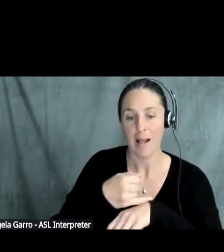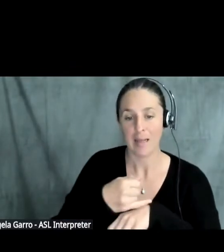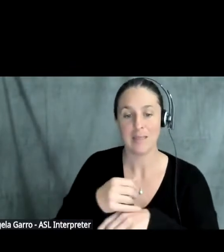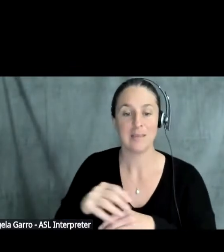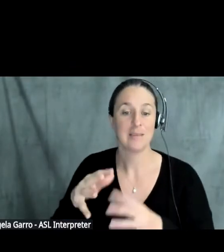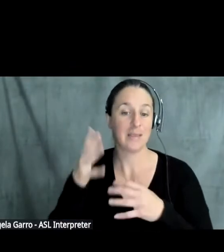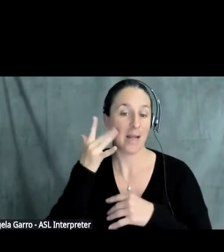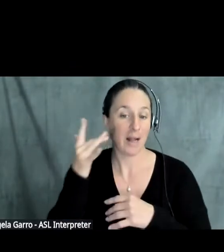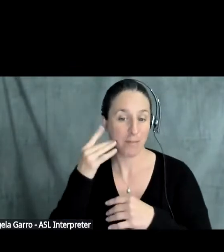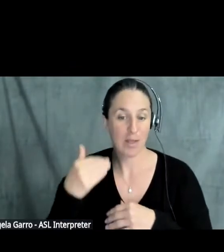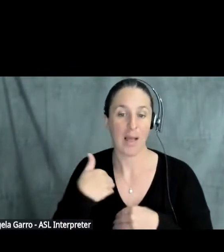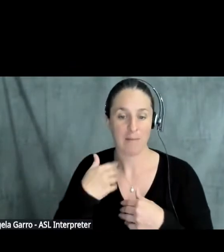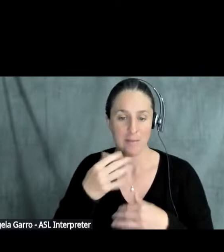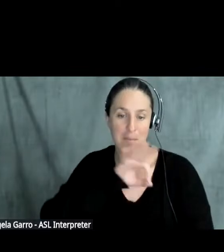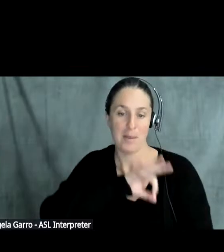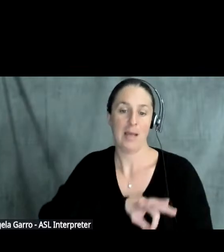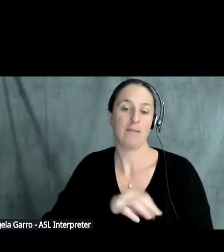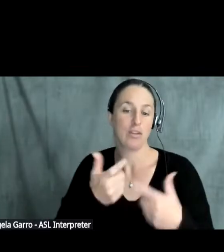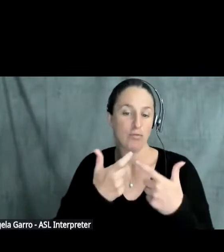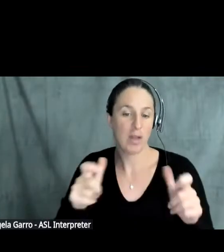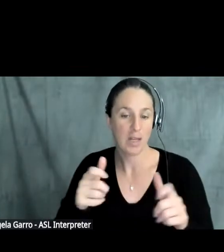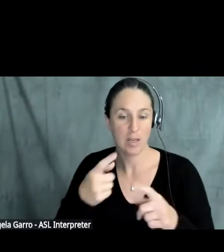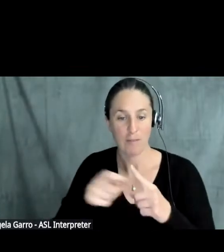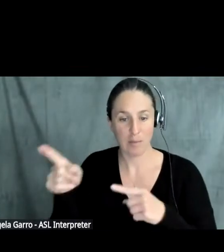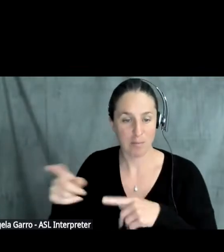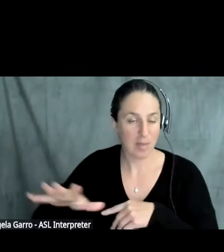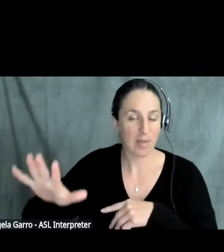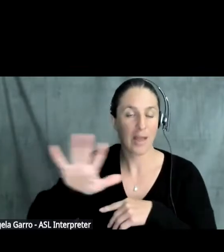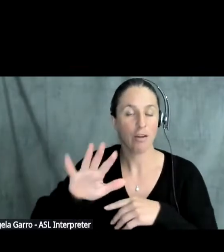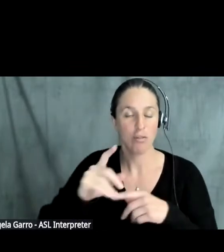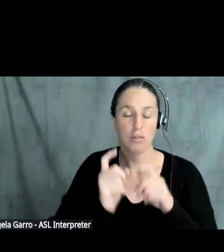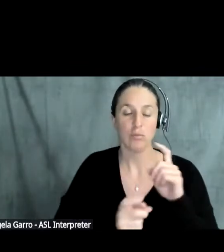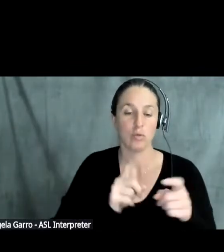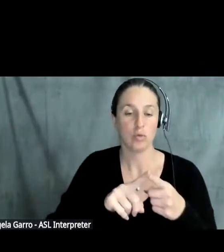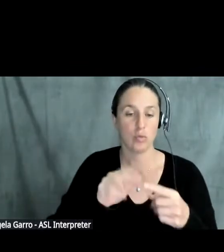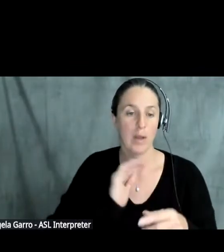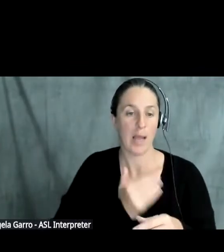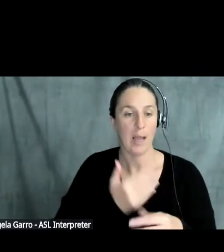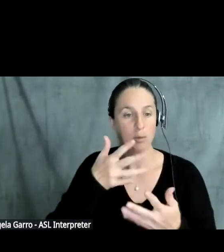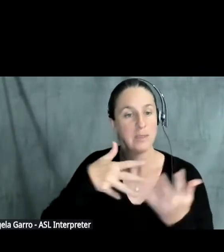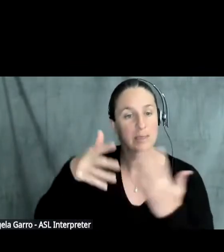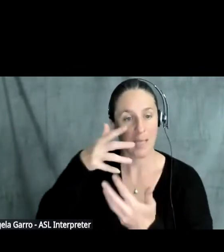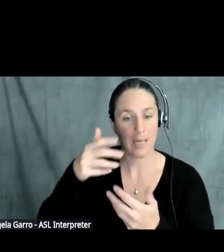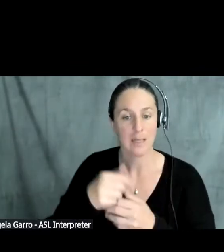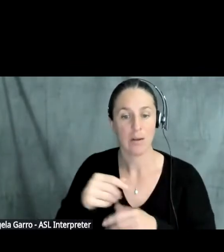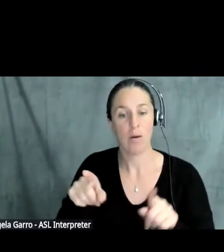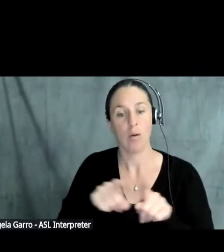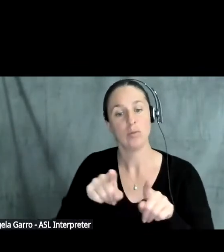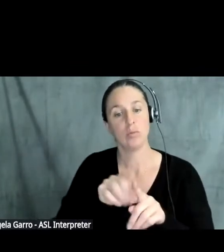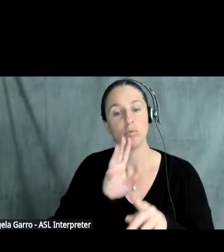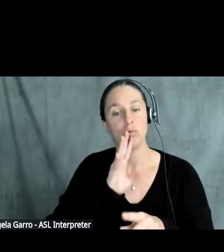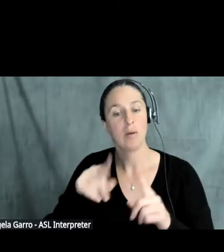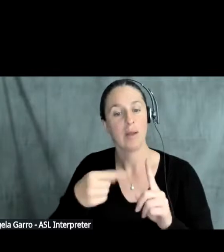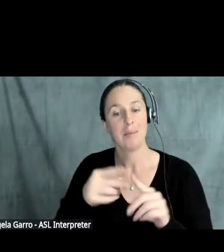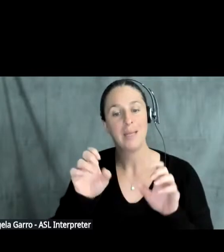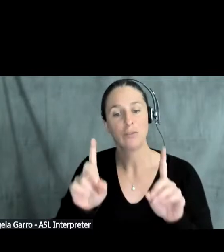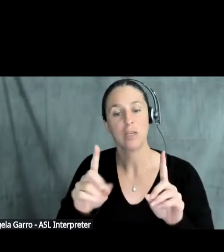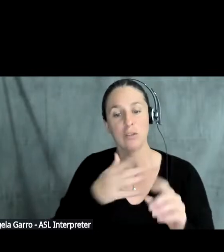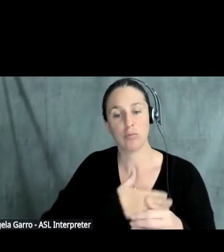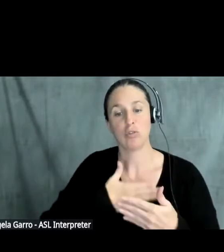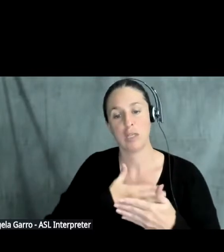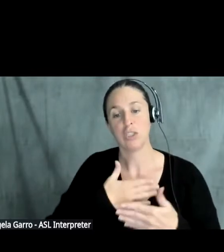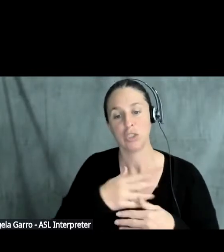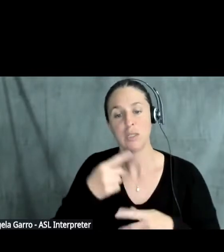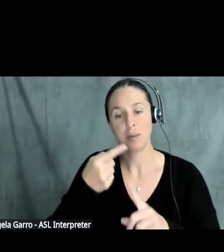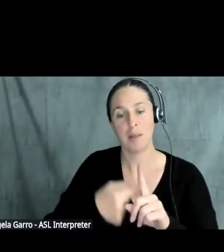contributions to our society. I also like to talk about the Educator Appreciation Month. The San Mateo Union